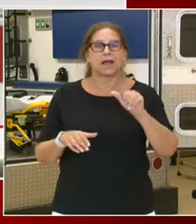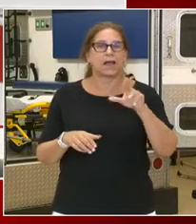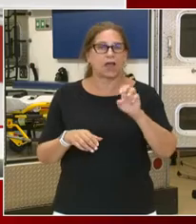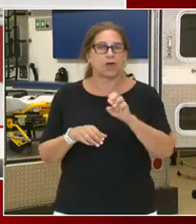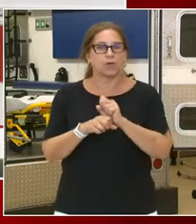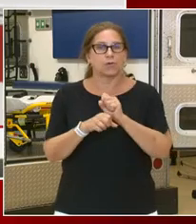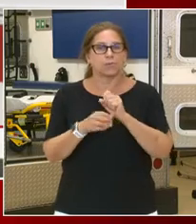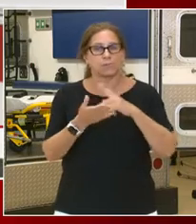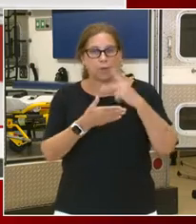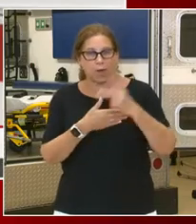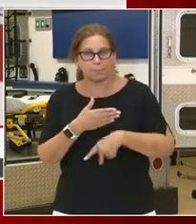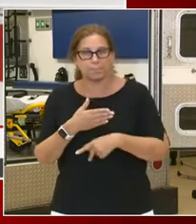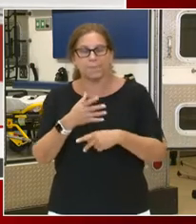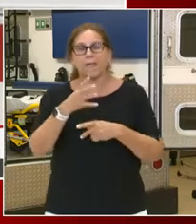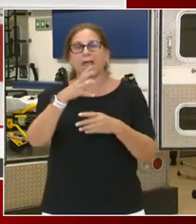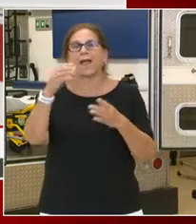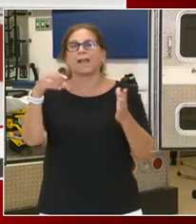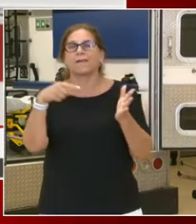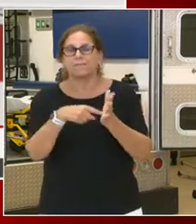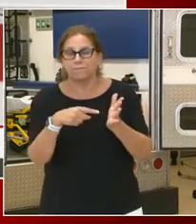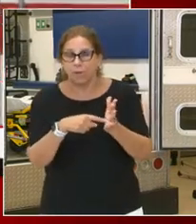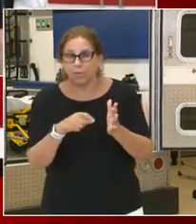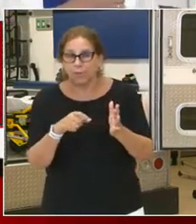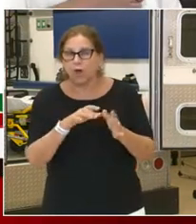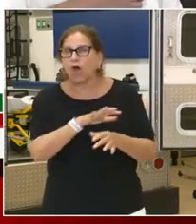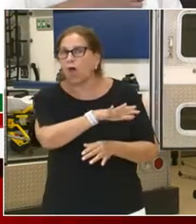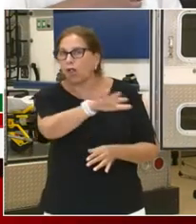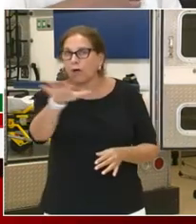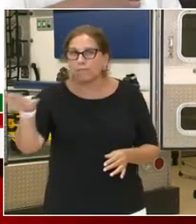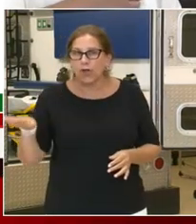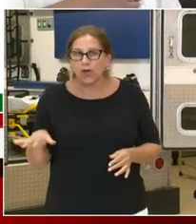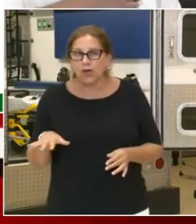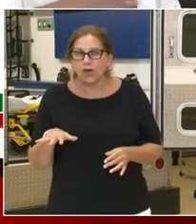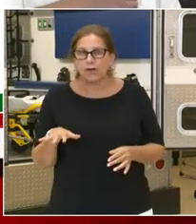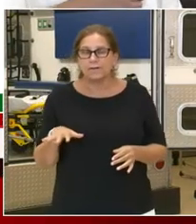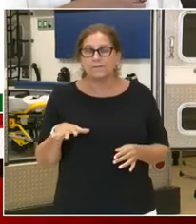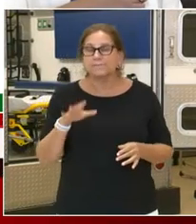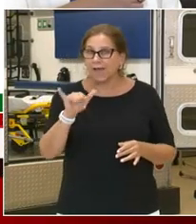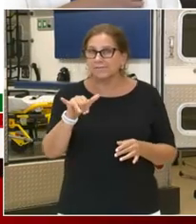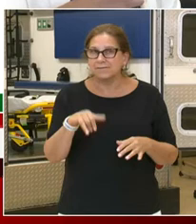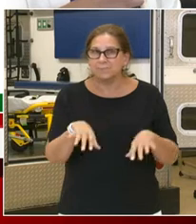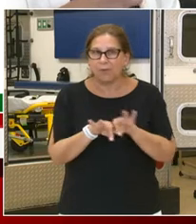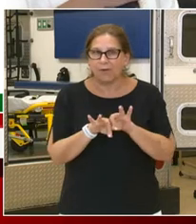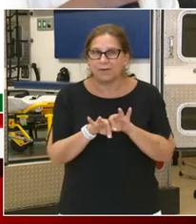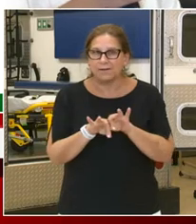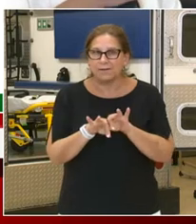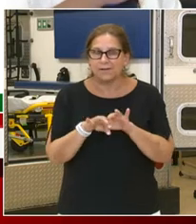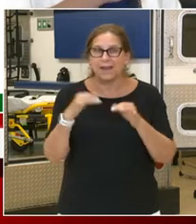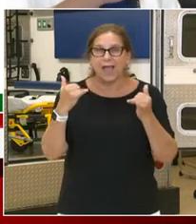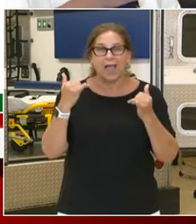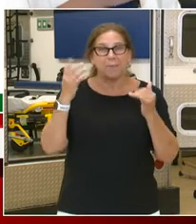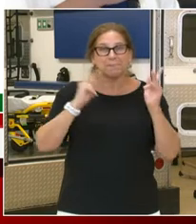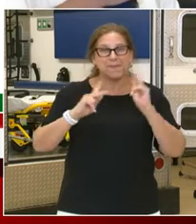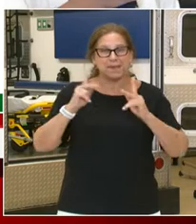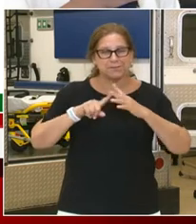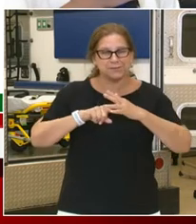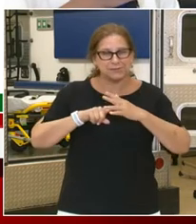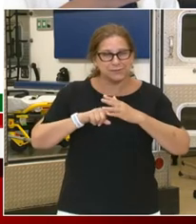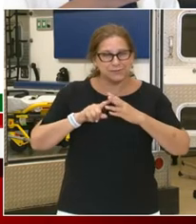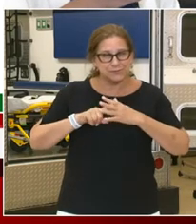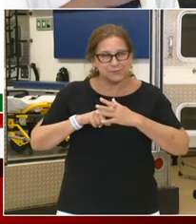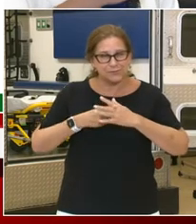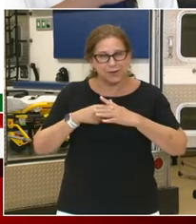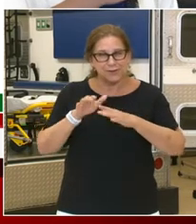grow to meet the needs of our growing families. And so we are, our budget has investments to support our access